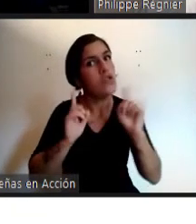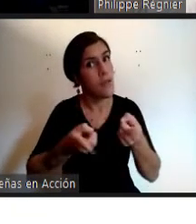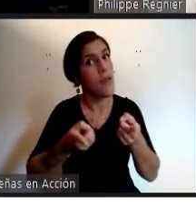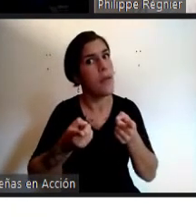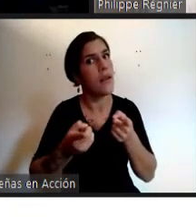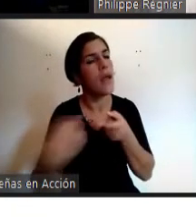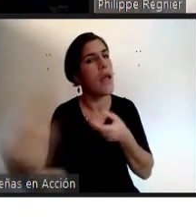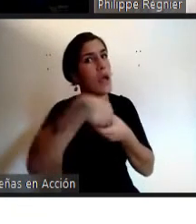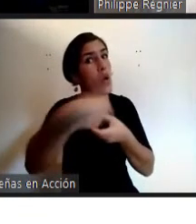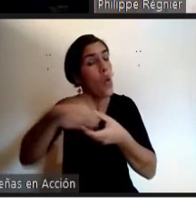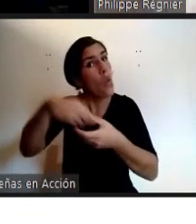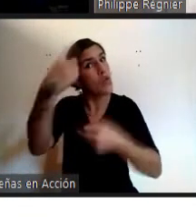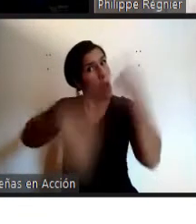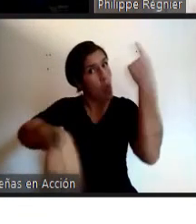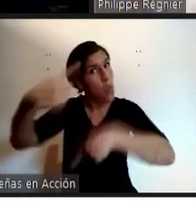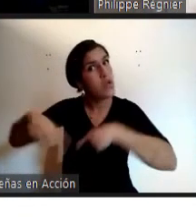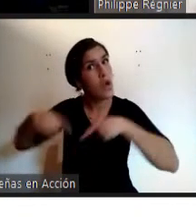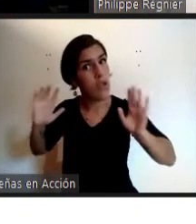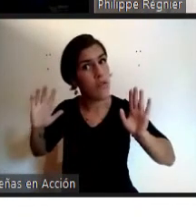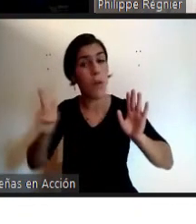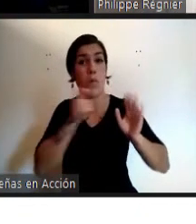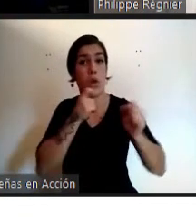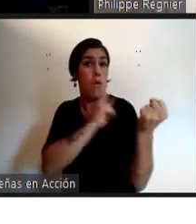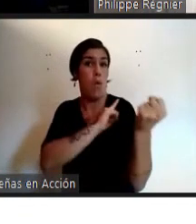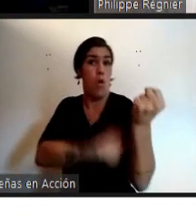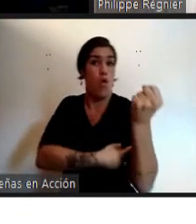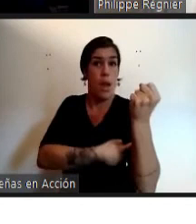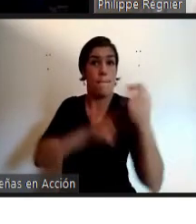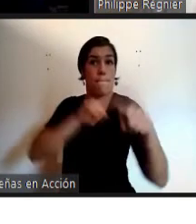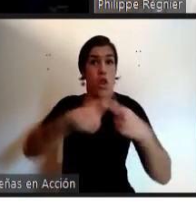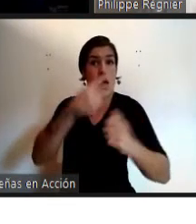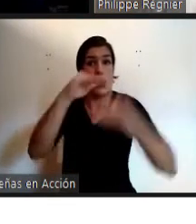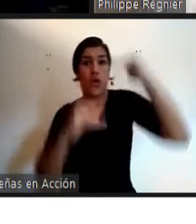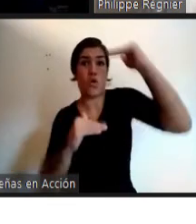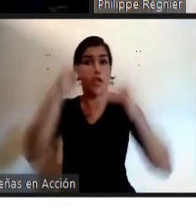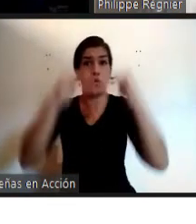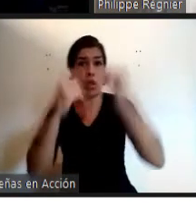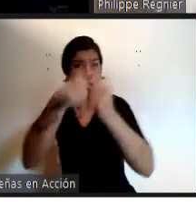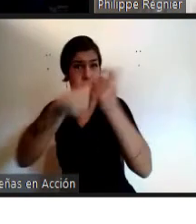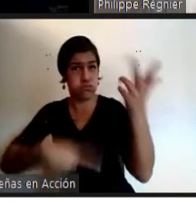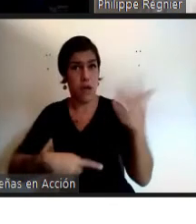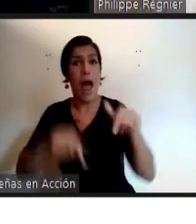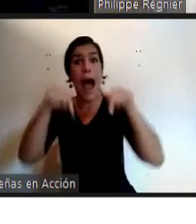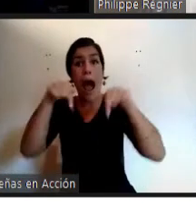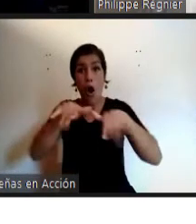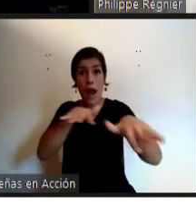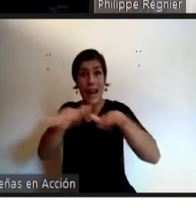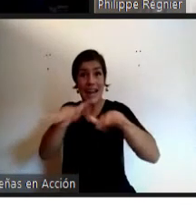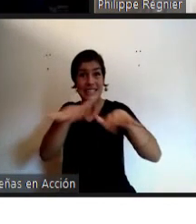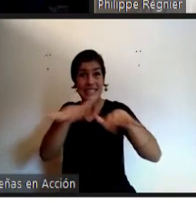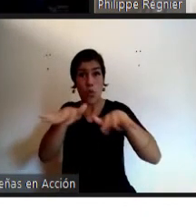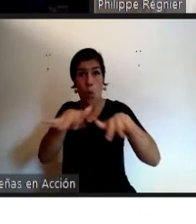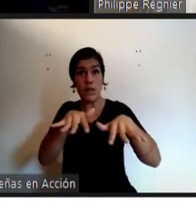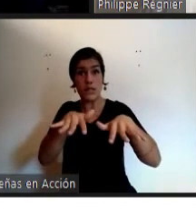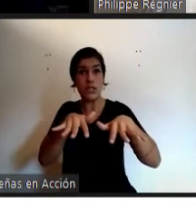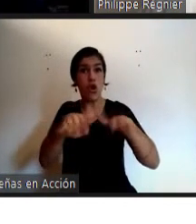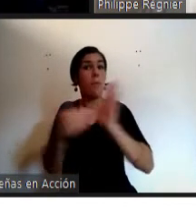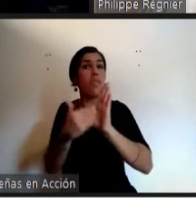are built based on a deformed agent, so to speak. We have a situation where having